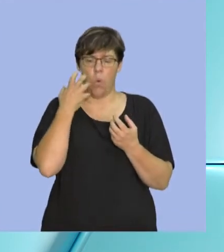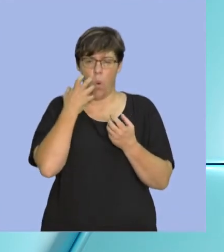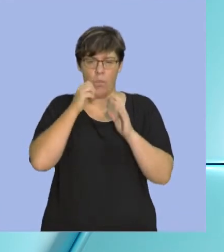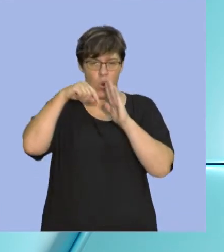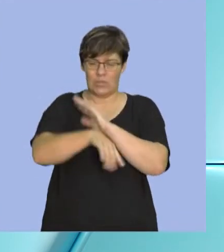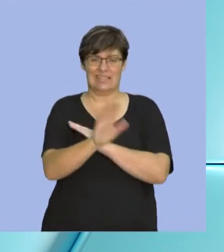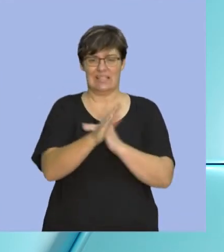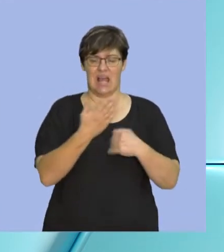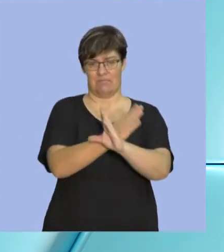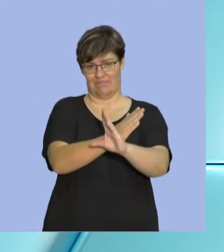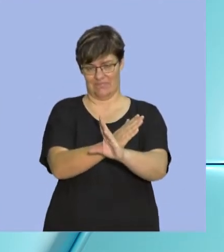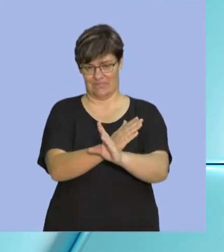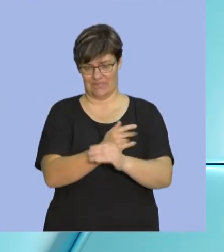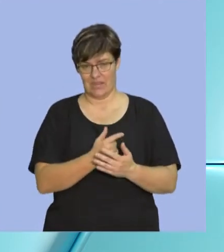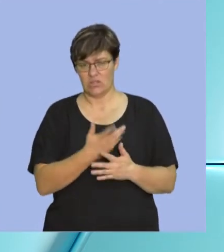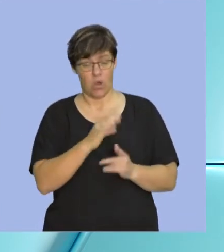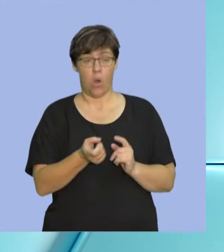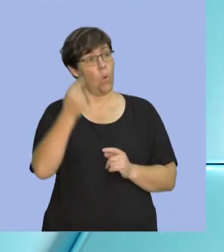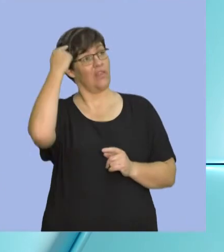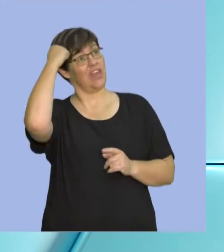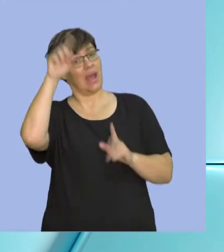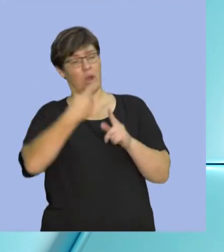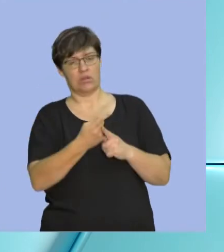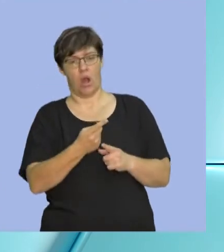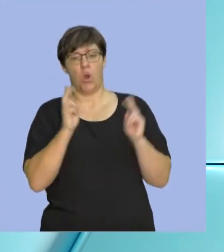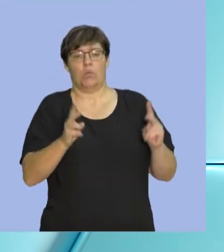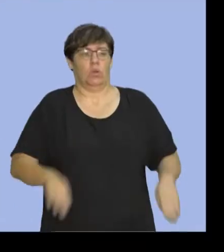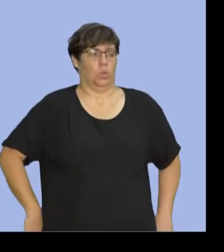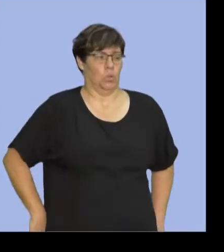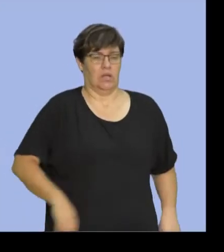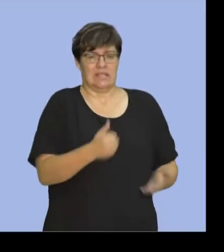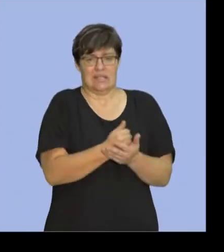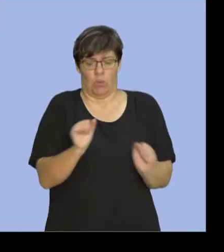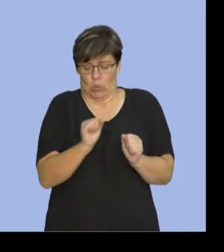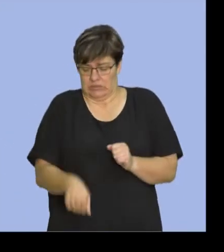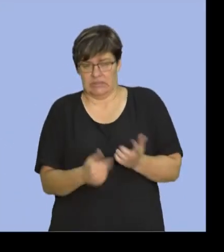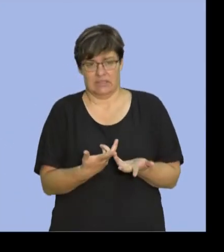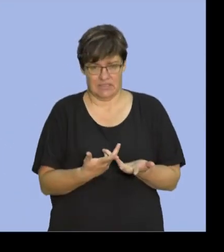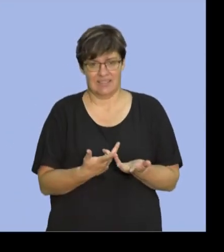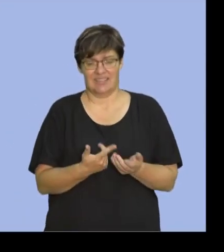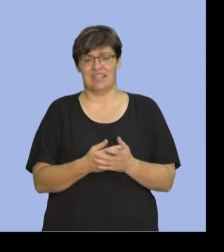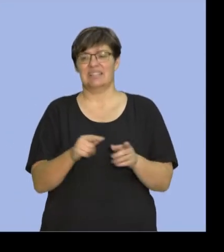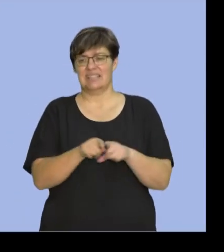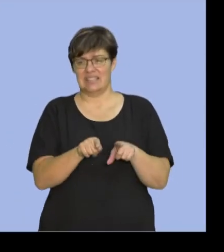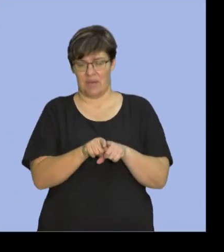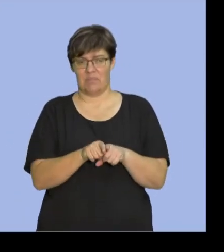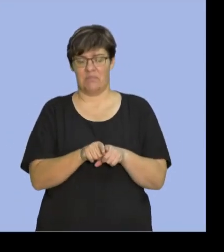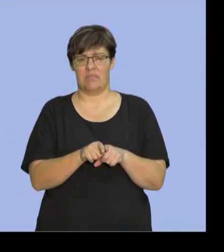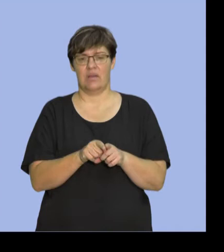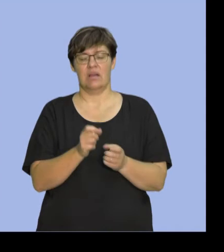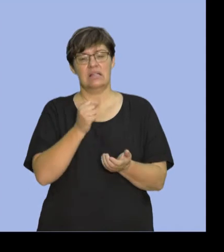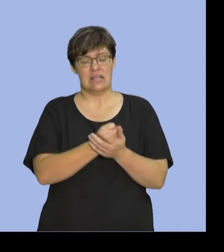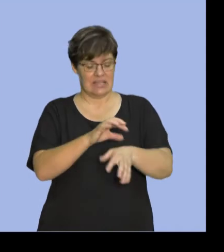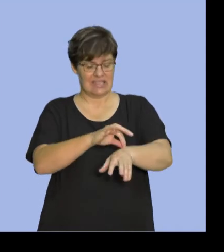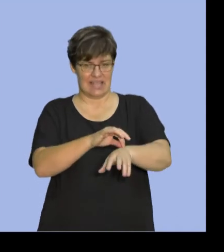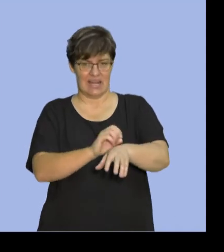that occur without us consciously being aware of what happens. There's also evaporation from the surface of the skin, where